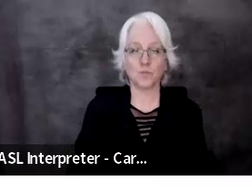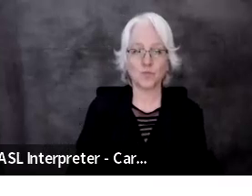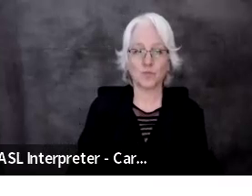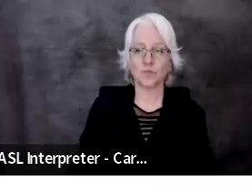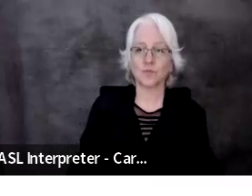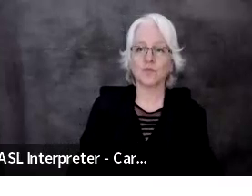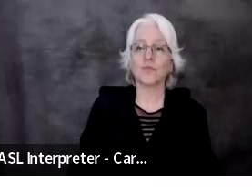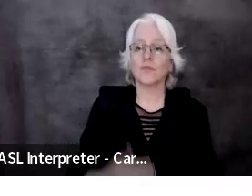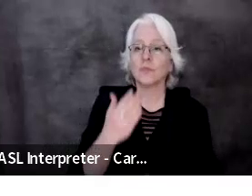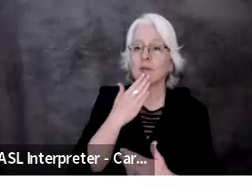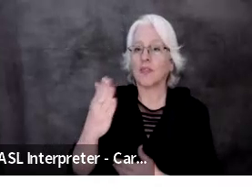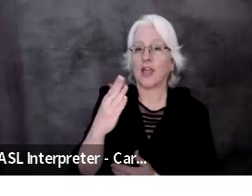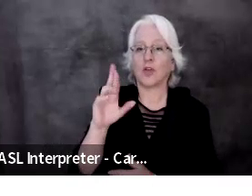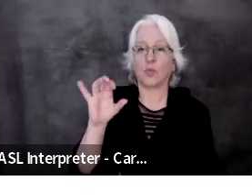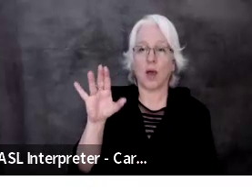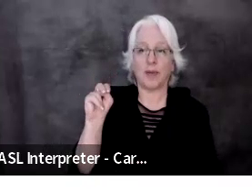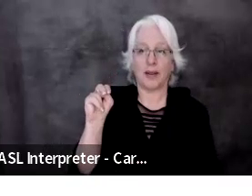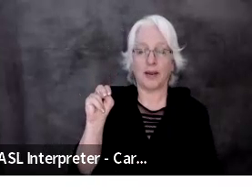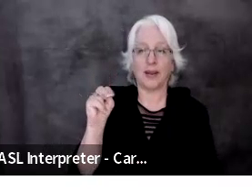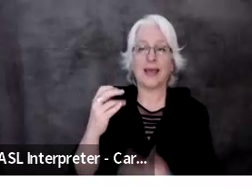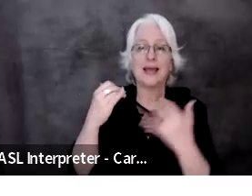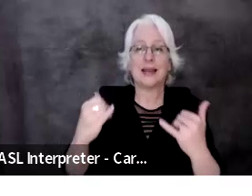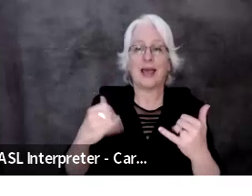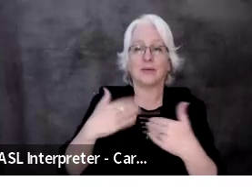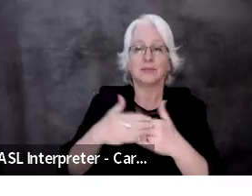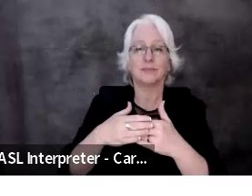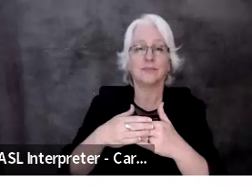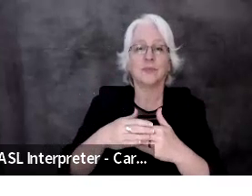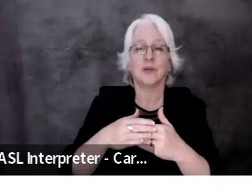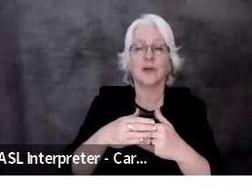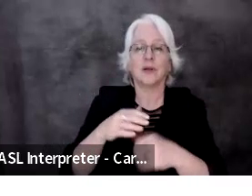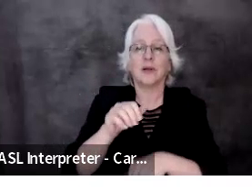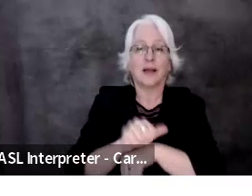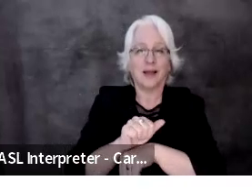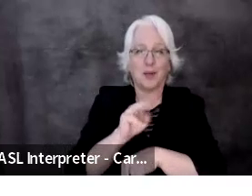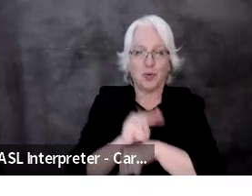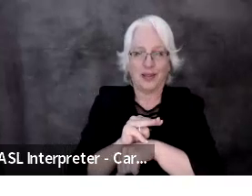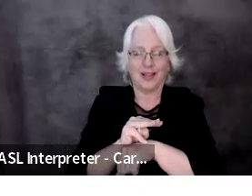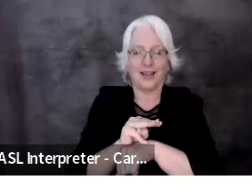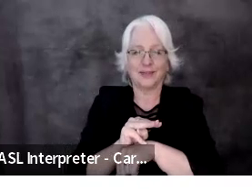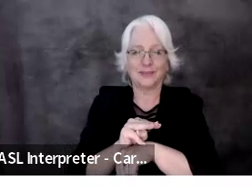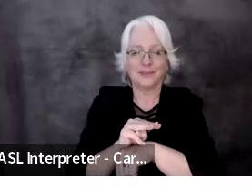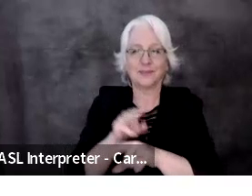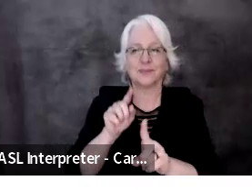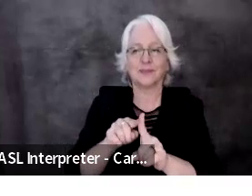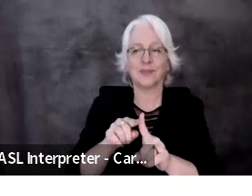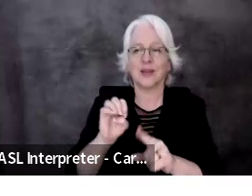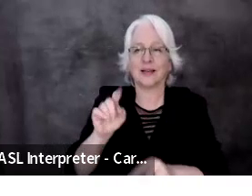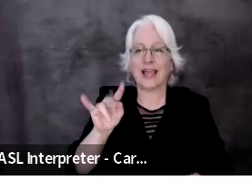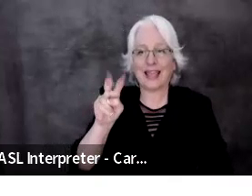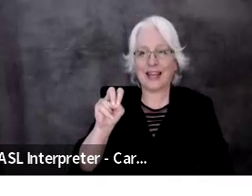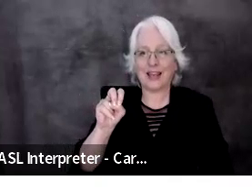Thank you, Robin. We will now hear from Anne-Marie Killian, Chief Executive